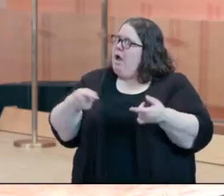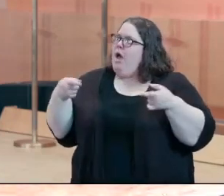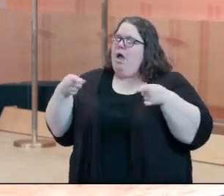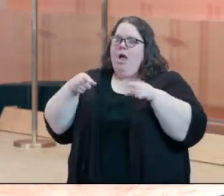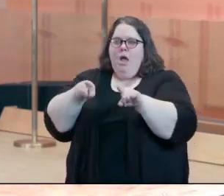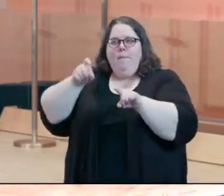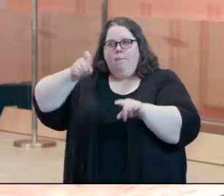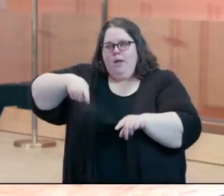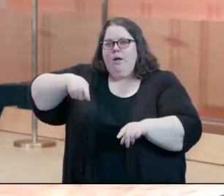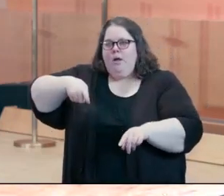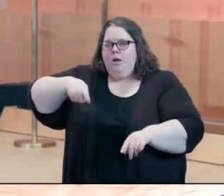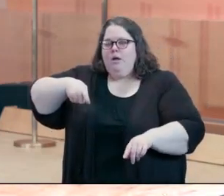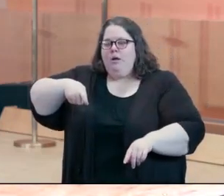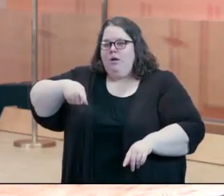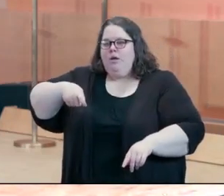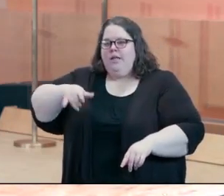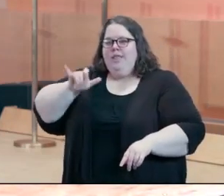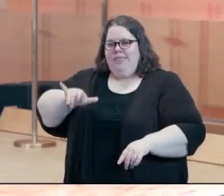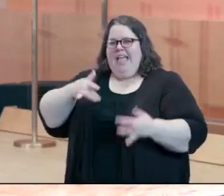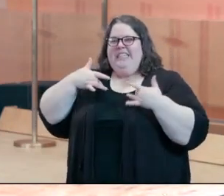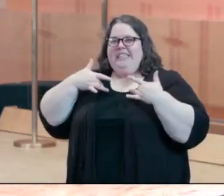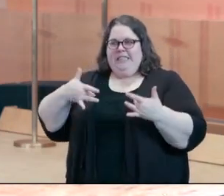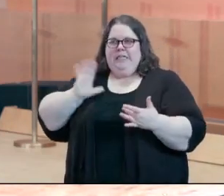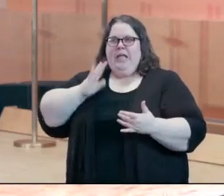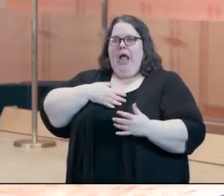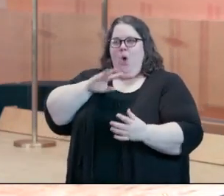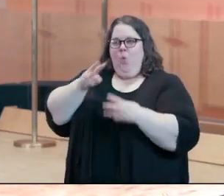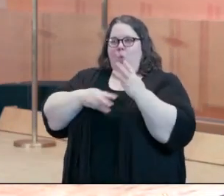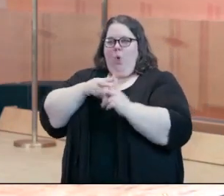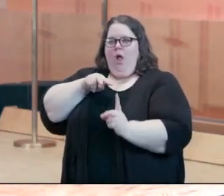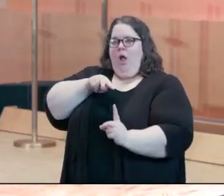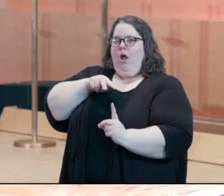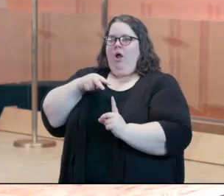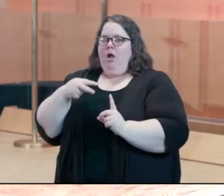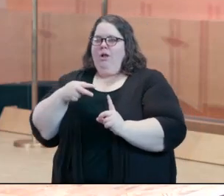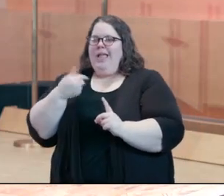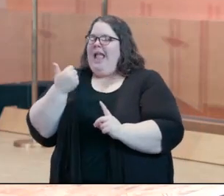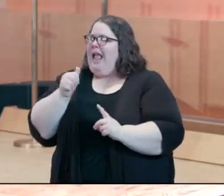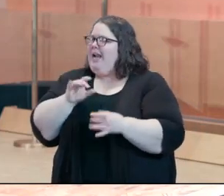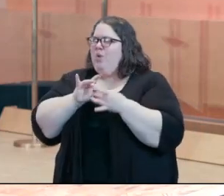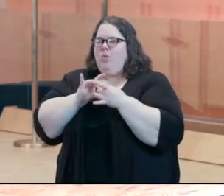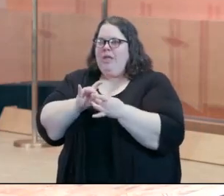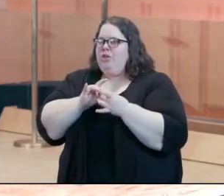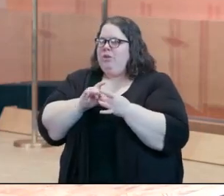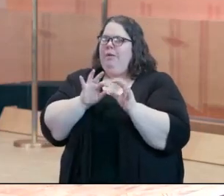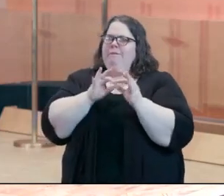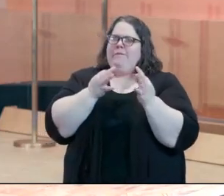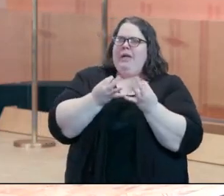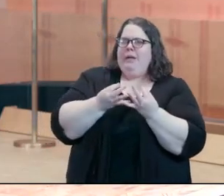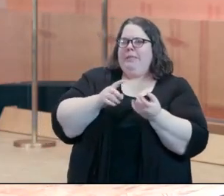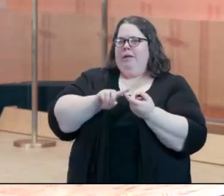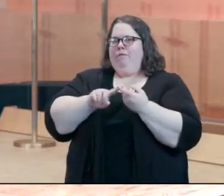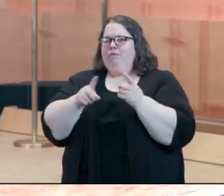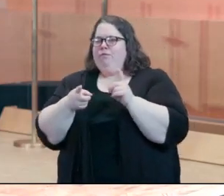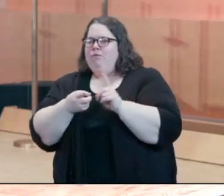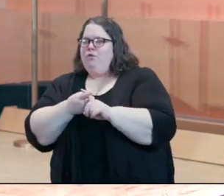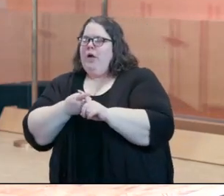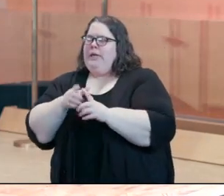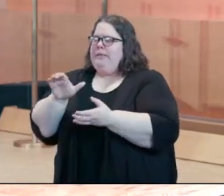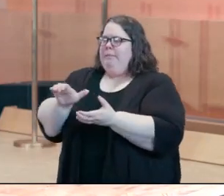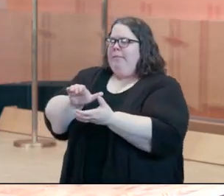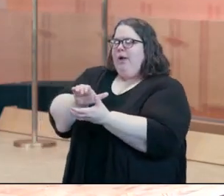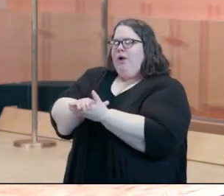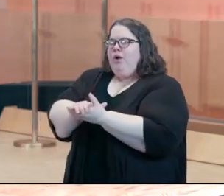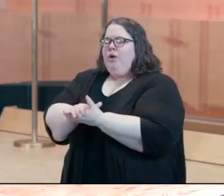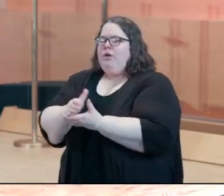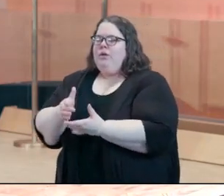into how our world views, you know, family relationships, friend relationships, and it's even extended to how our world views marriage as well. There's got to be